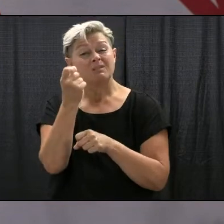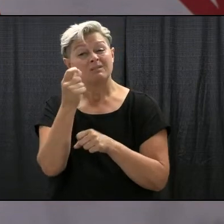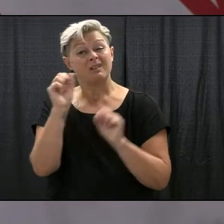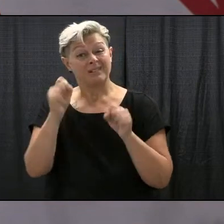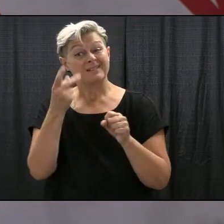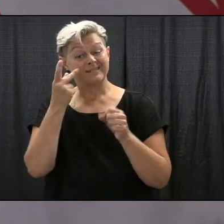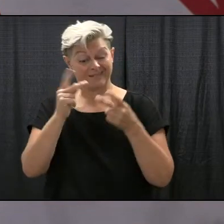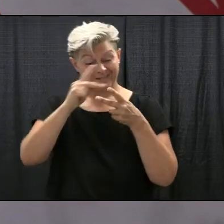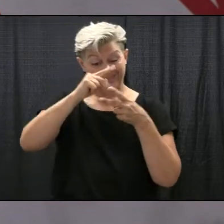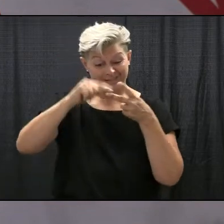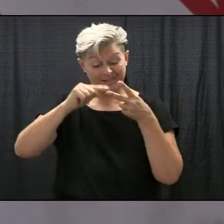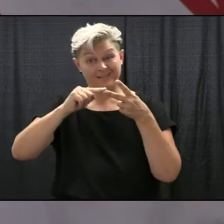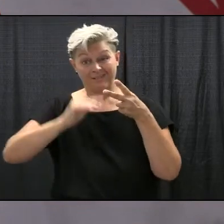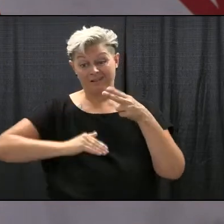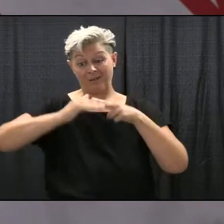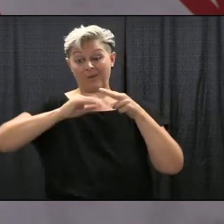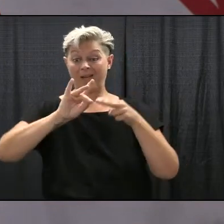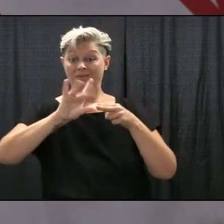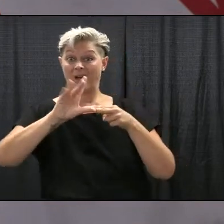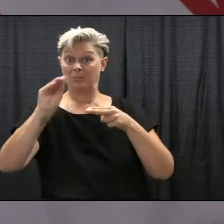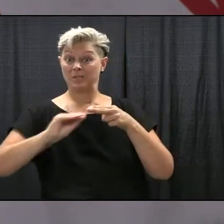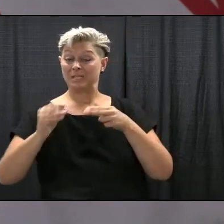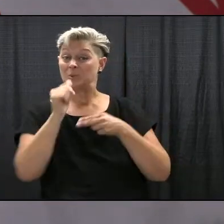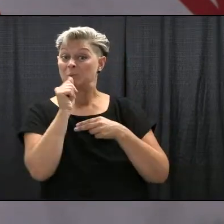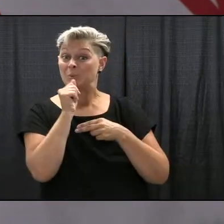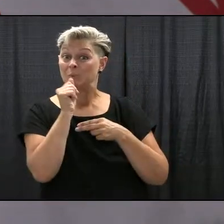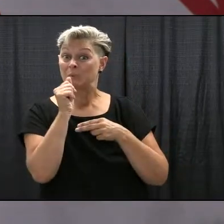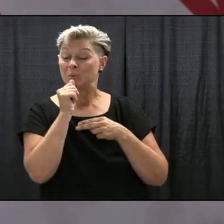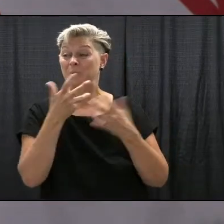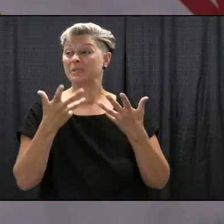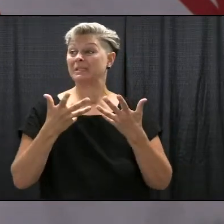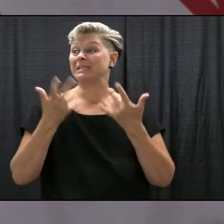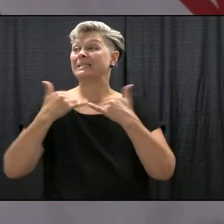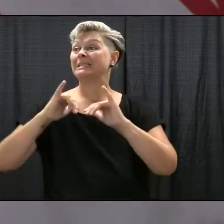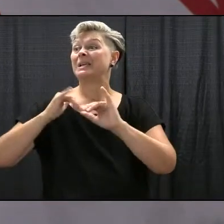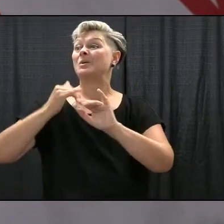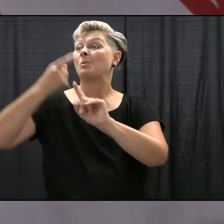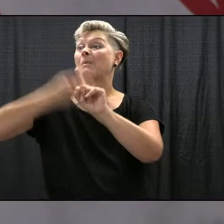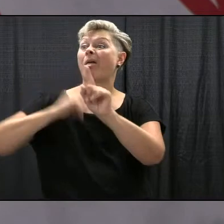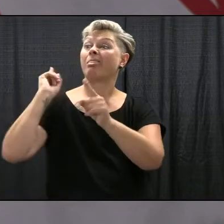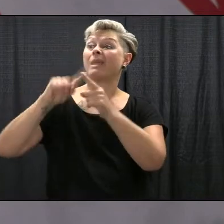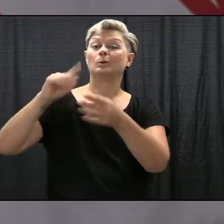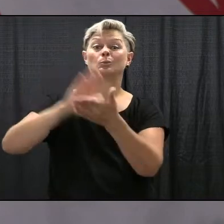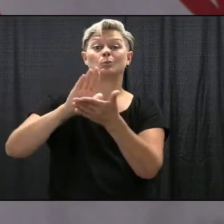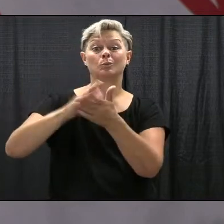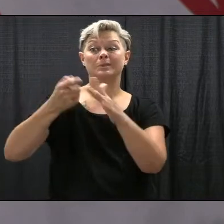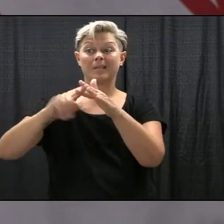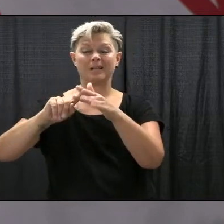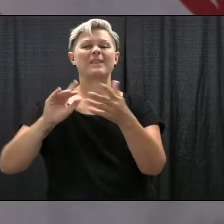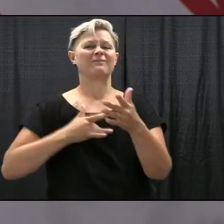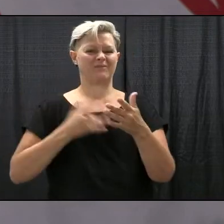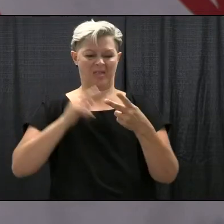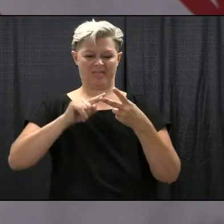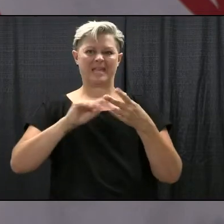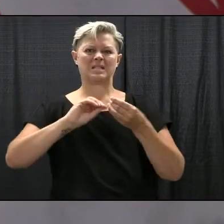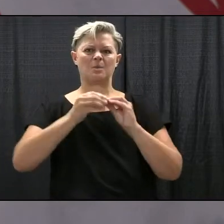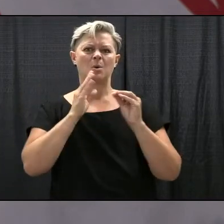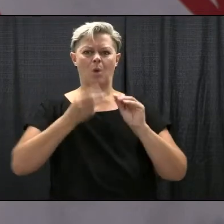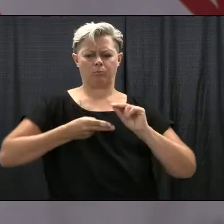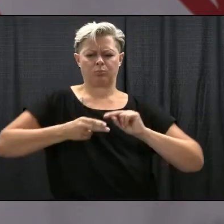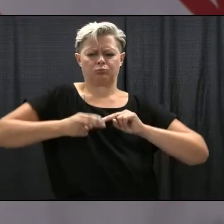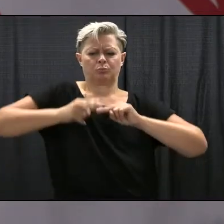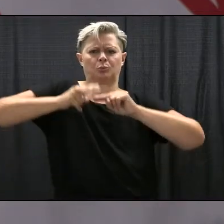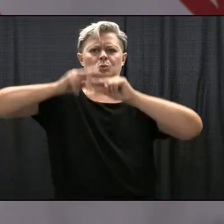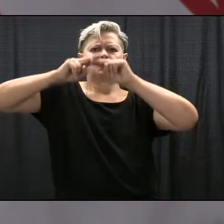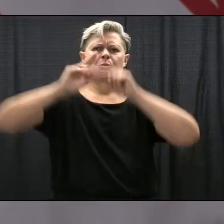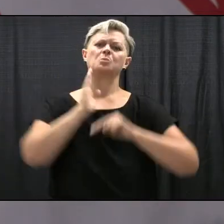approaching 85% and still a month away from school, we're quite hopeful that we can get even higher, and that would